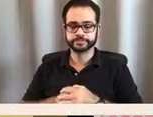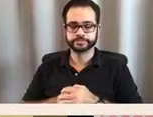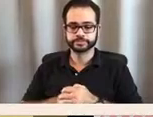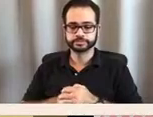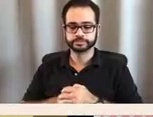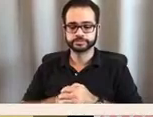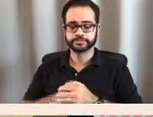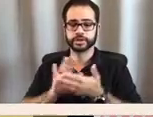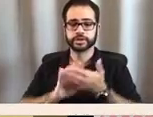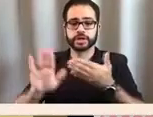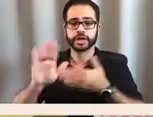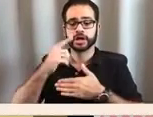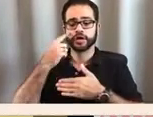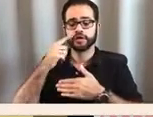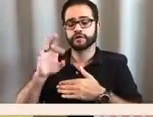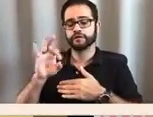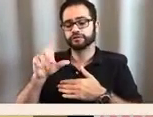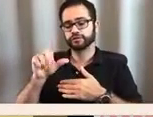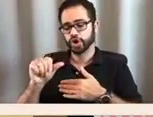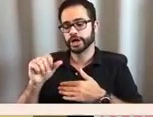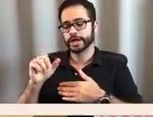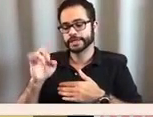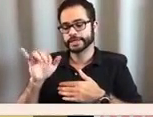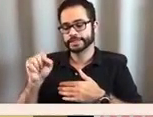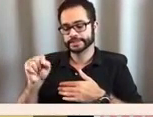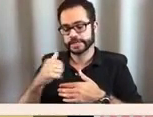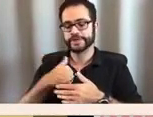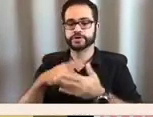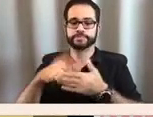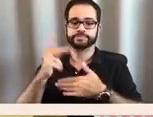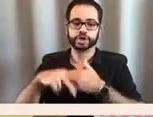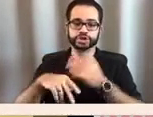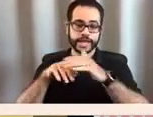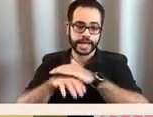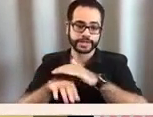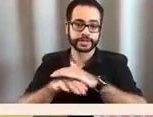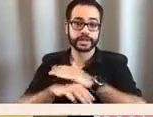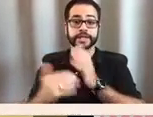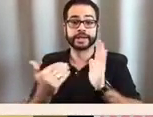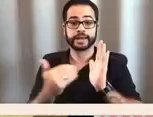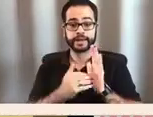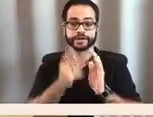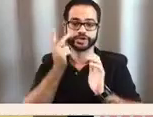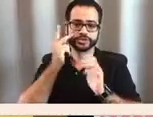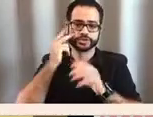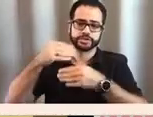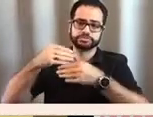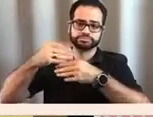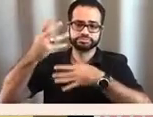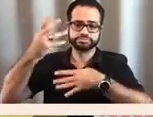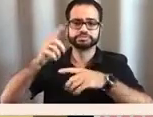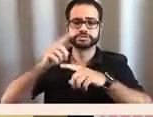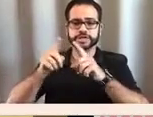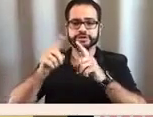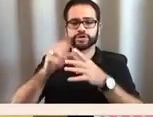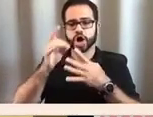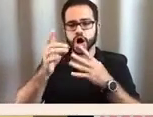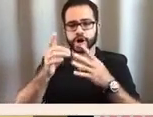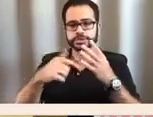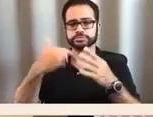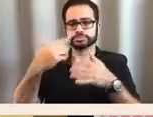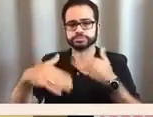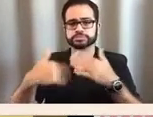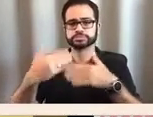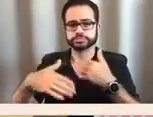The College of the Florida Keys, project access. And here we go. And there are lots of options as I move